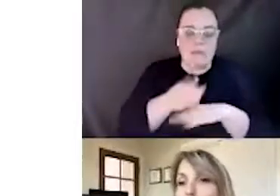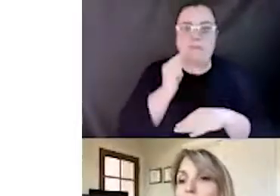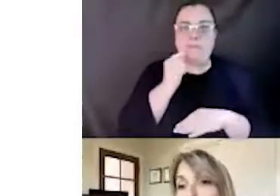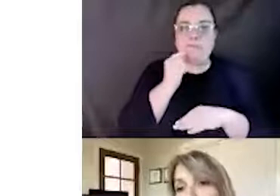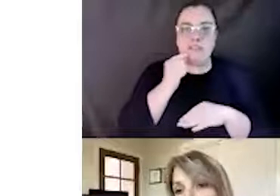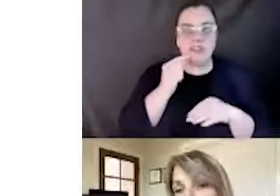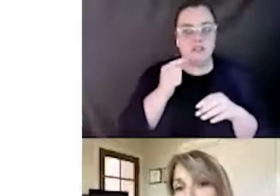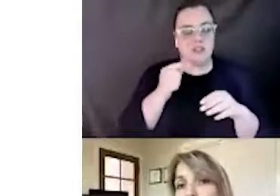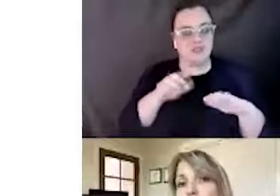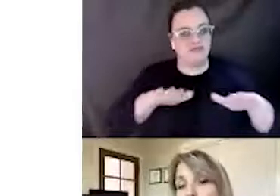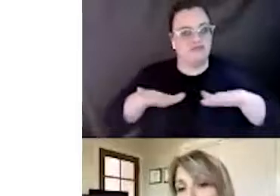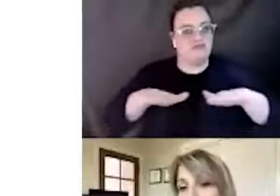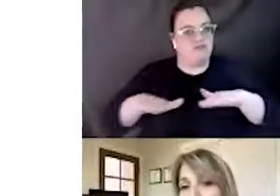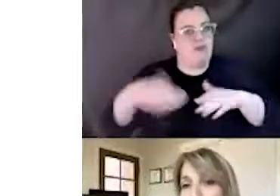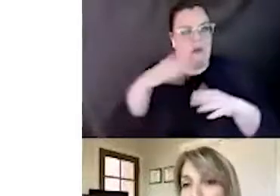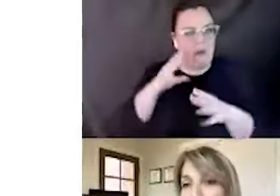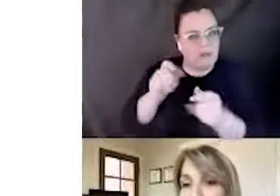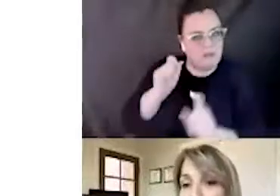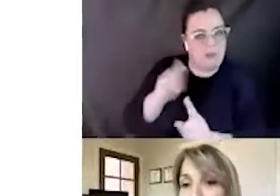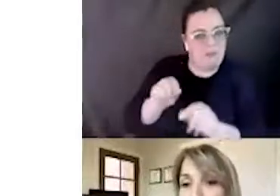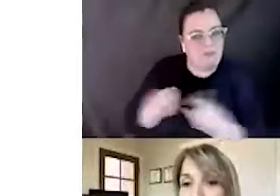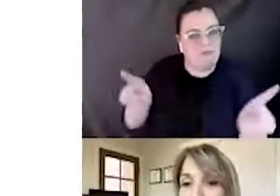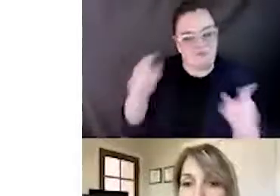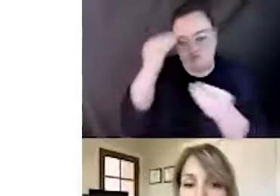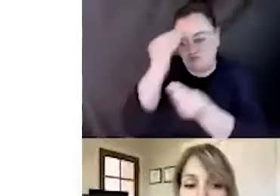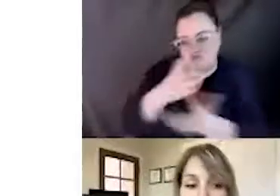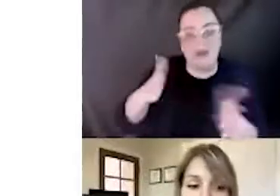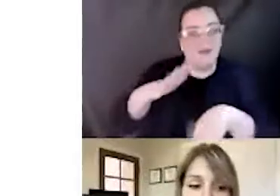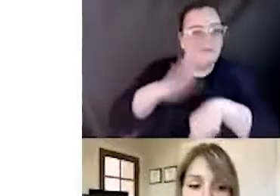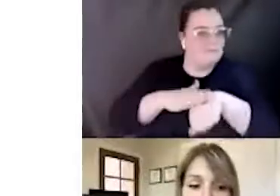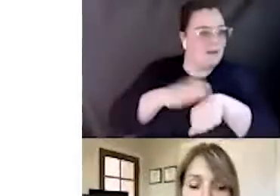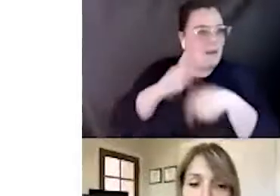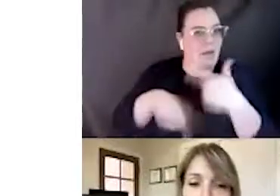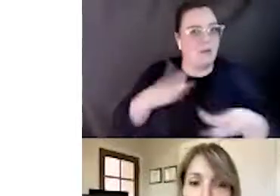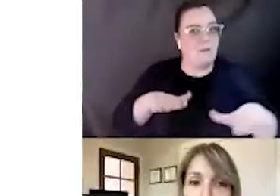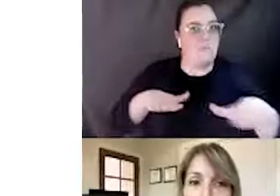provide those useful alerts for when people are going to experience that strong shaking.